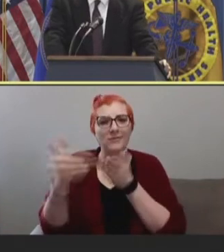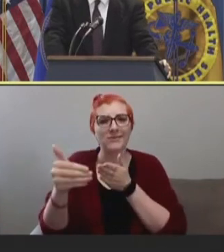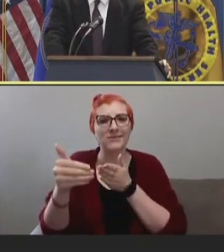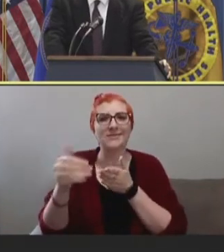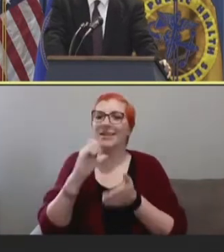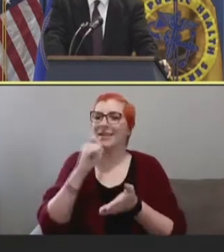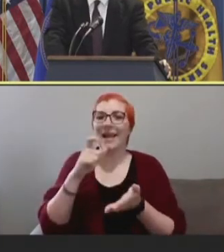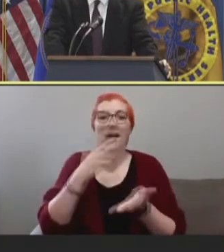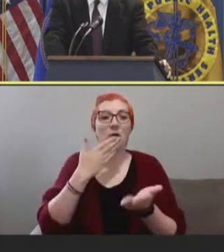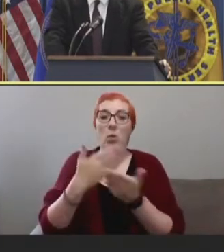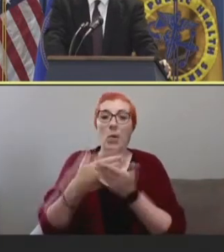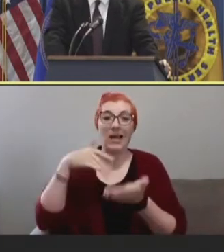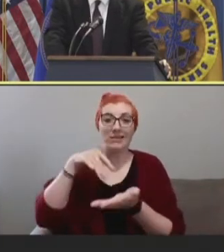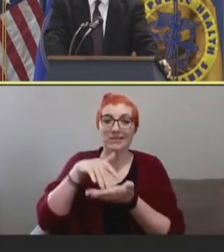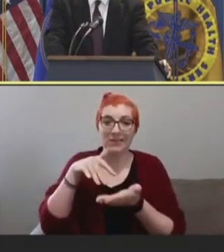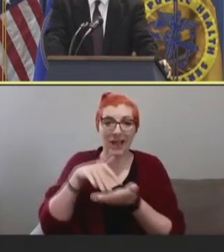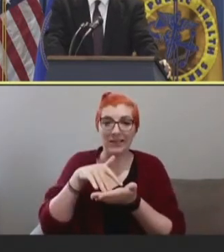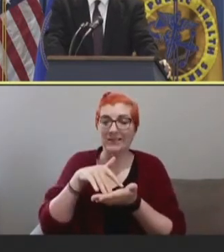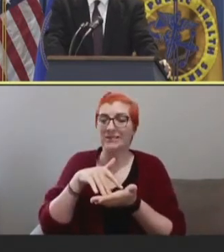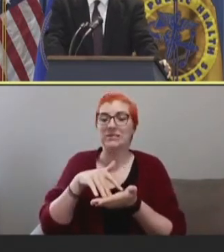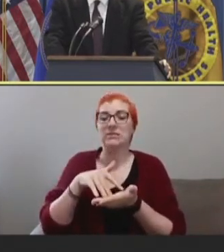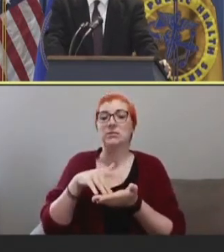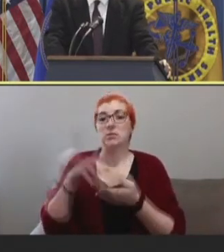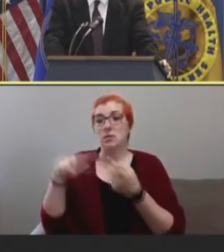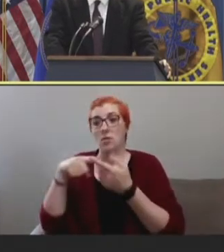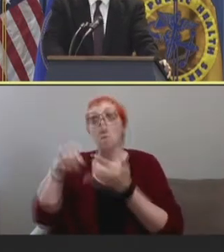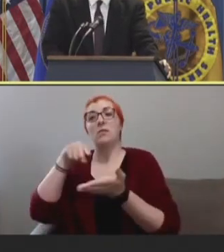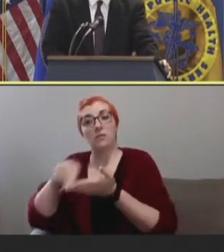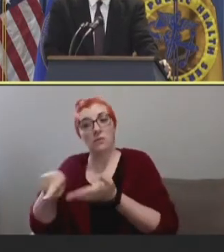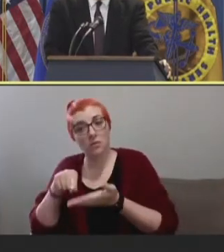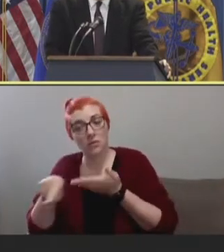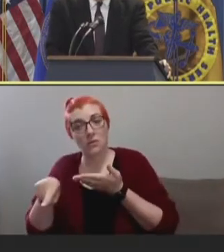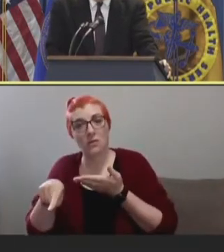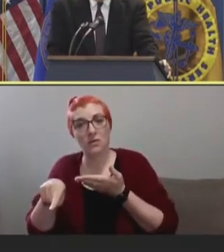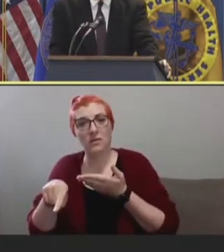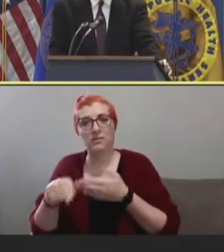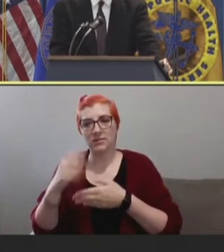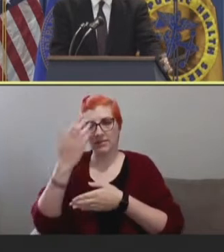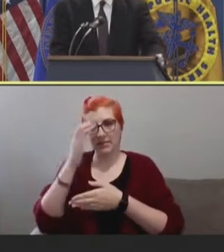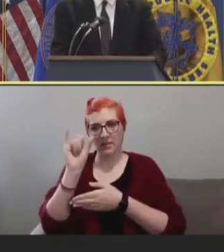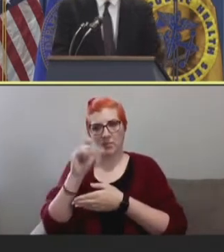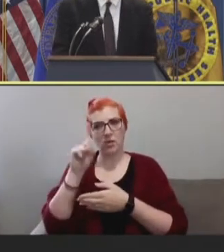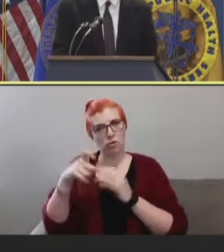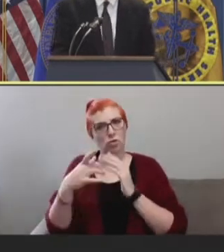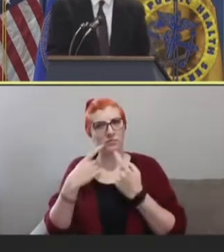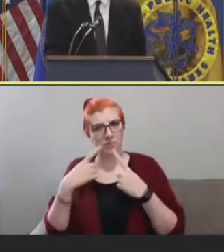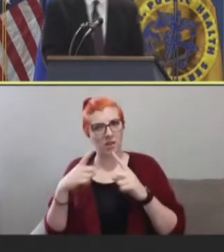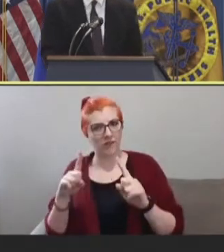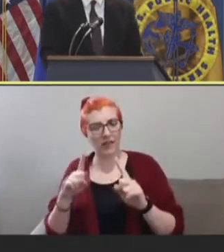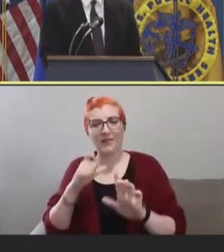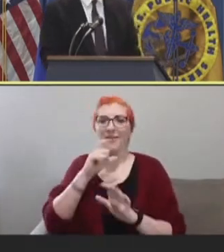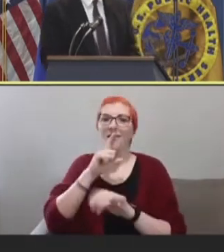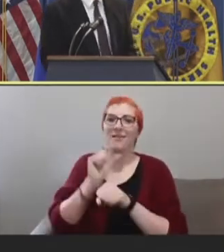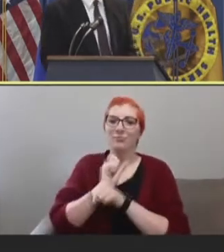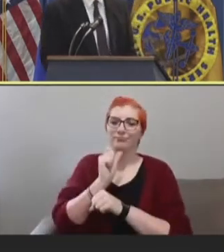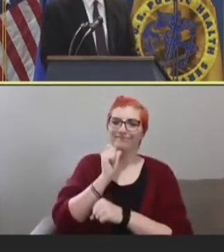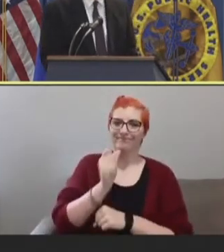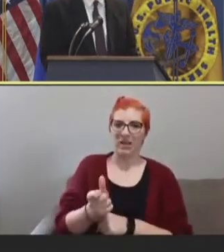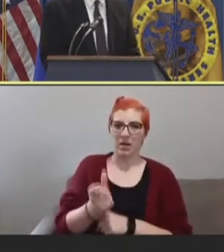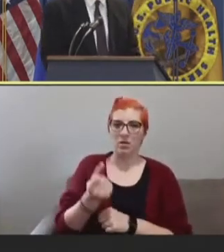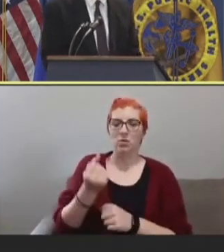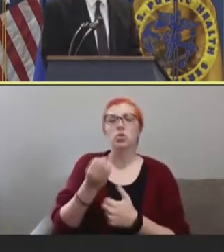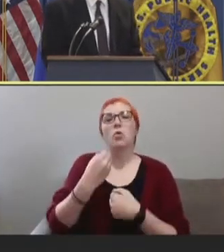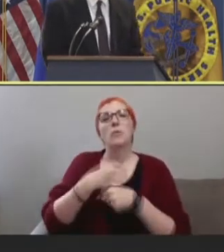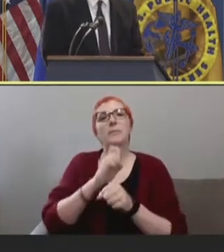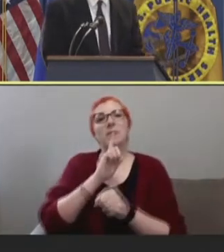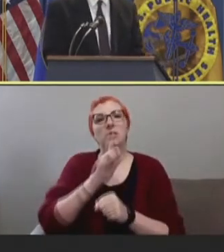studied. When studied, it turned out that many things that intuitively seem as though they should be effective are not. So making sure that the thing